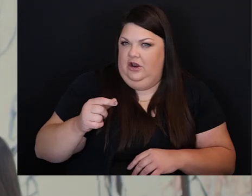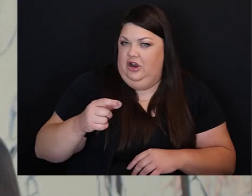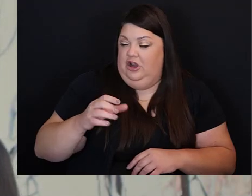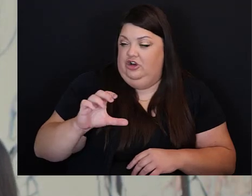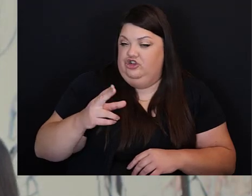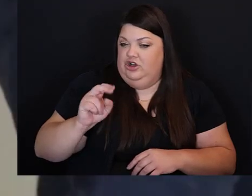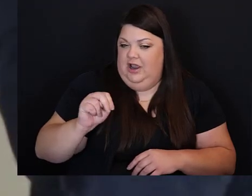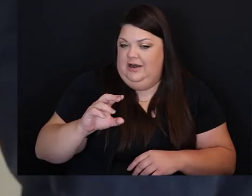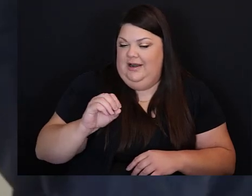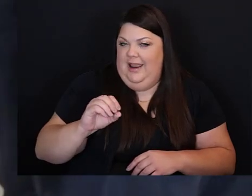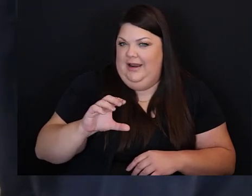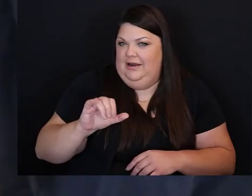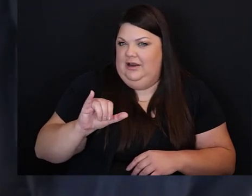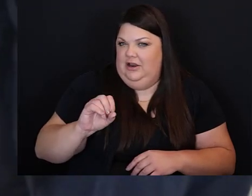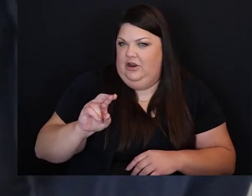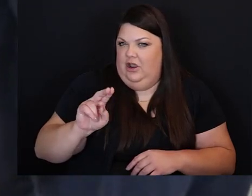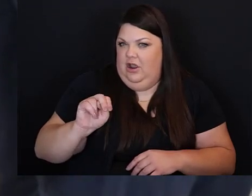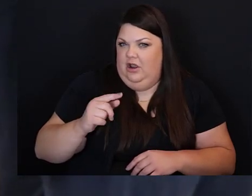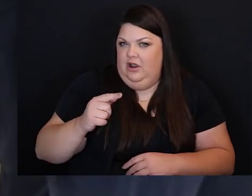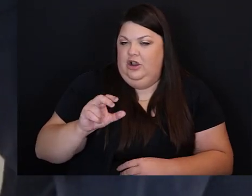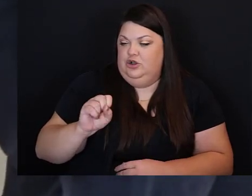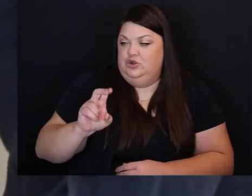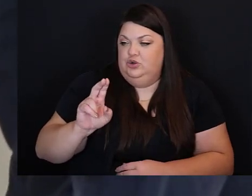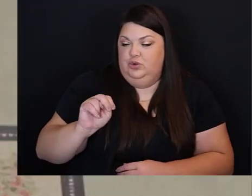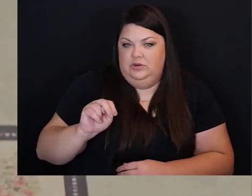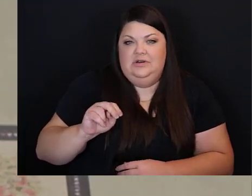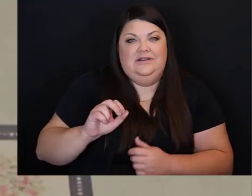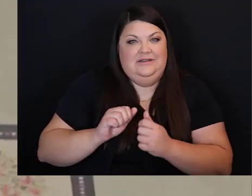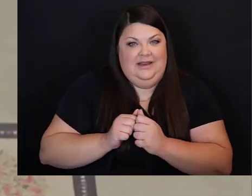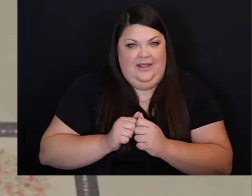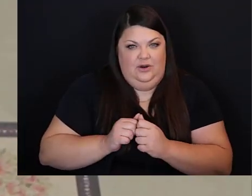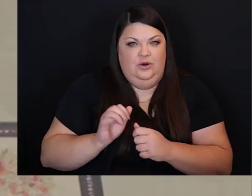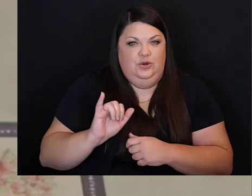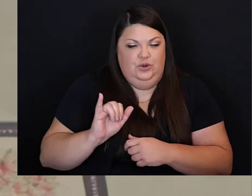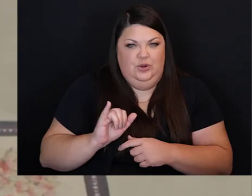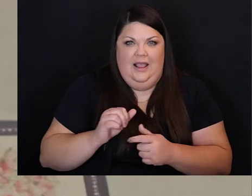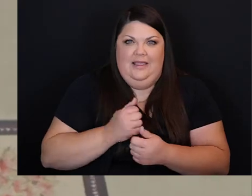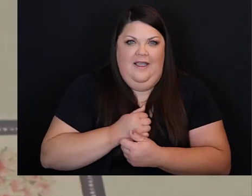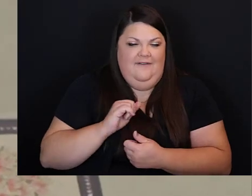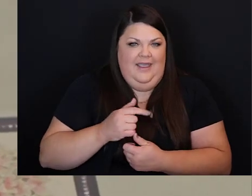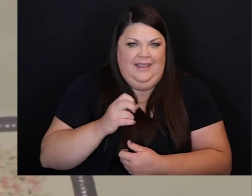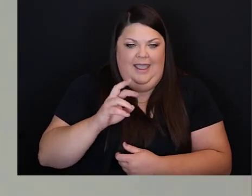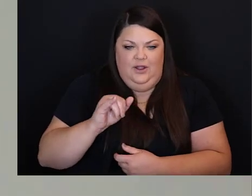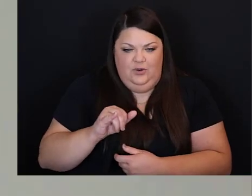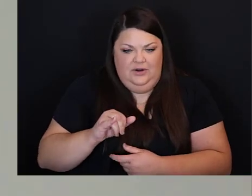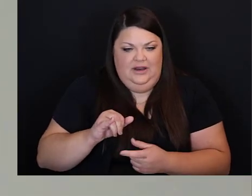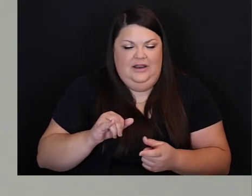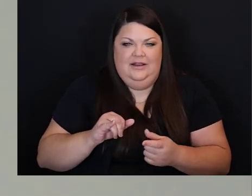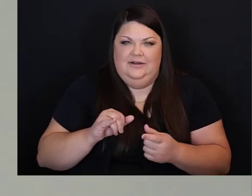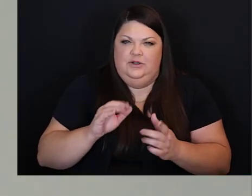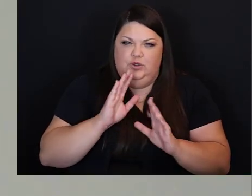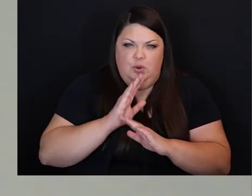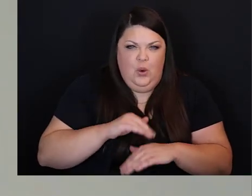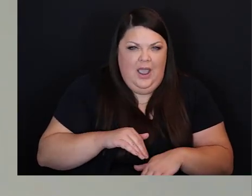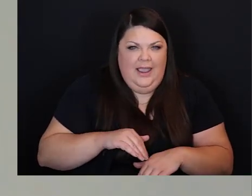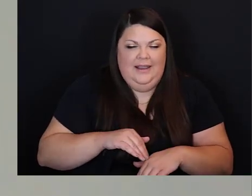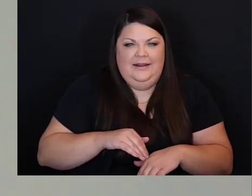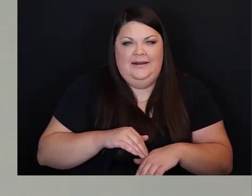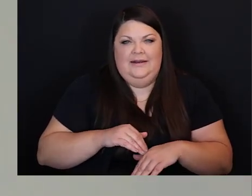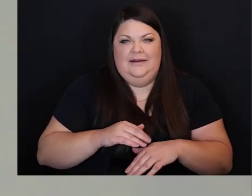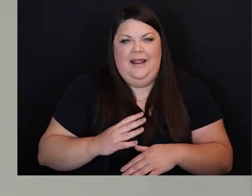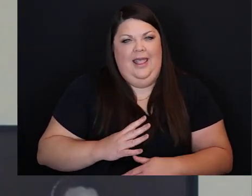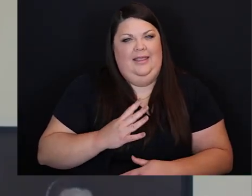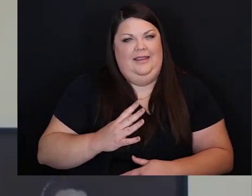together. And I love that gallery. It's so quiet and elegant and